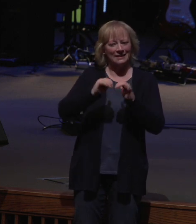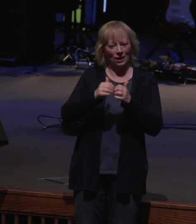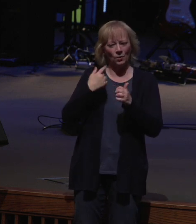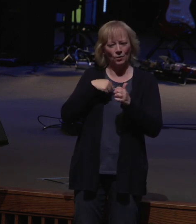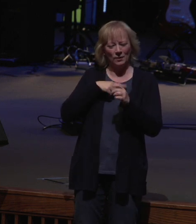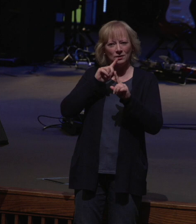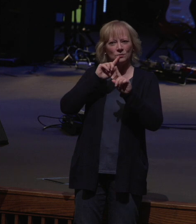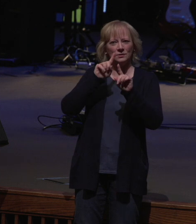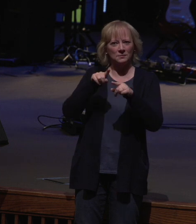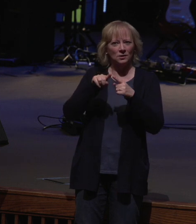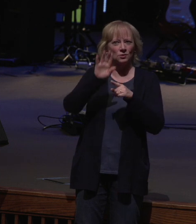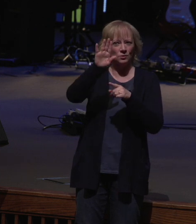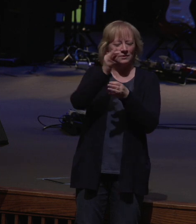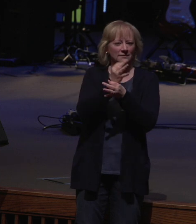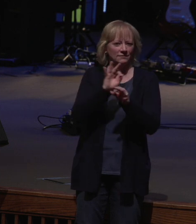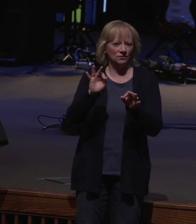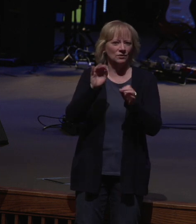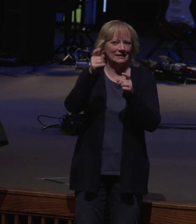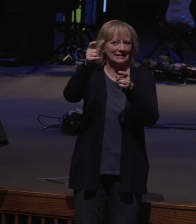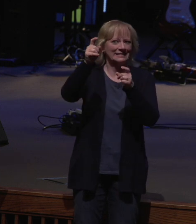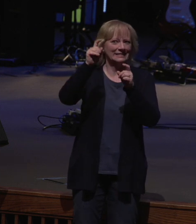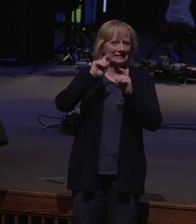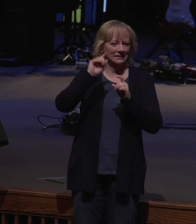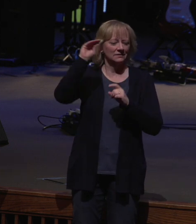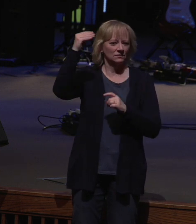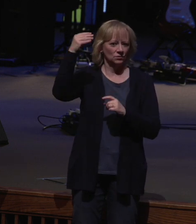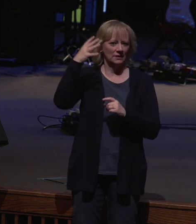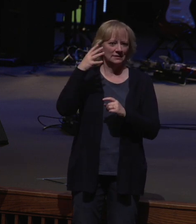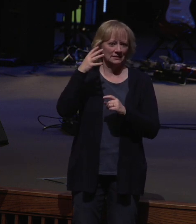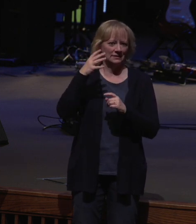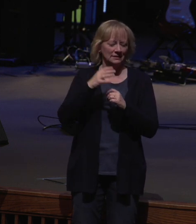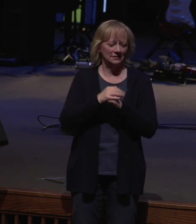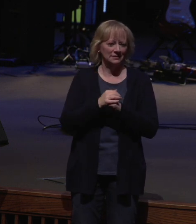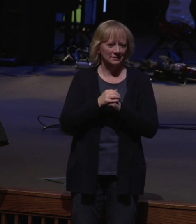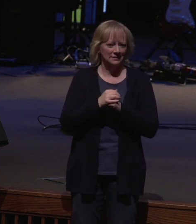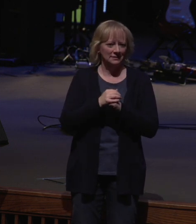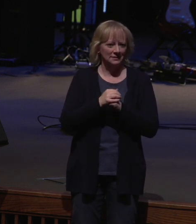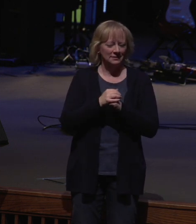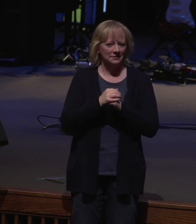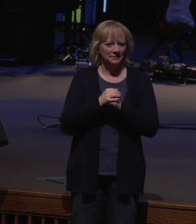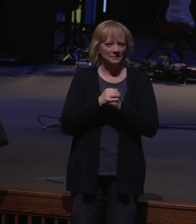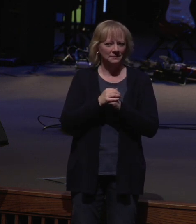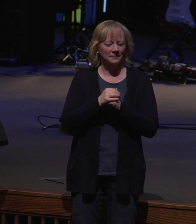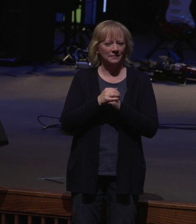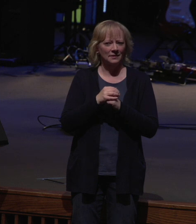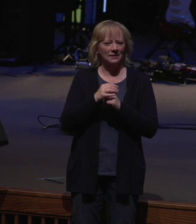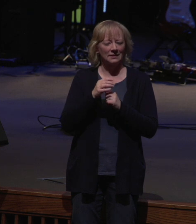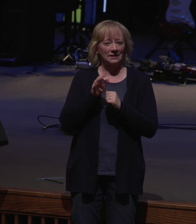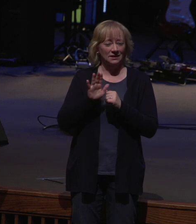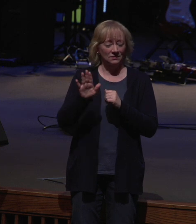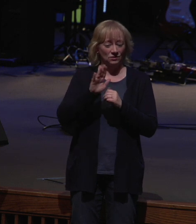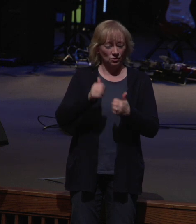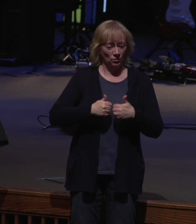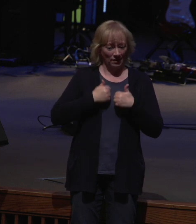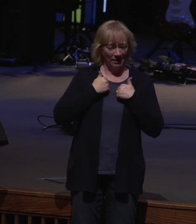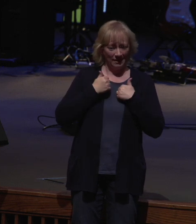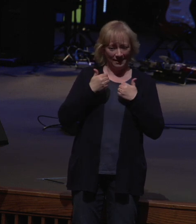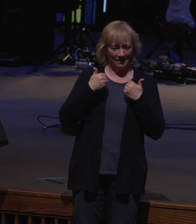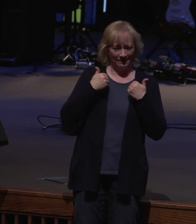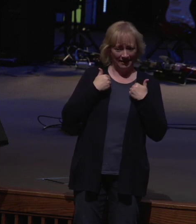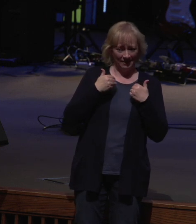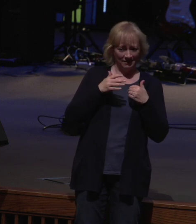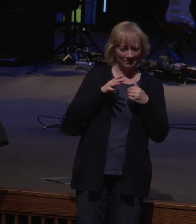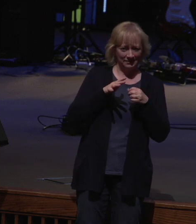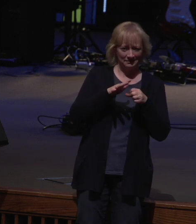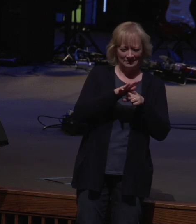his free gift of grace. Is there an area in your life